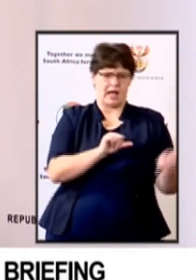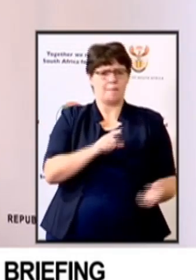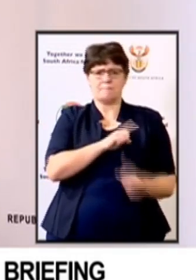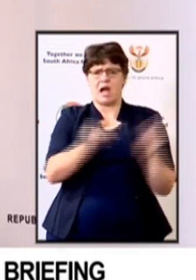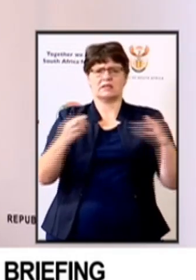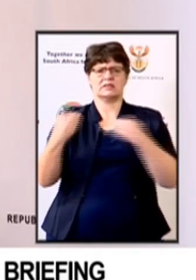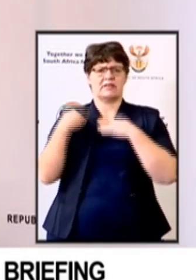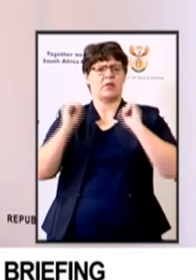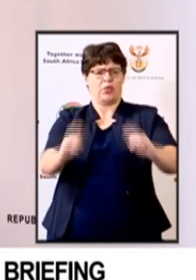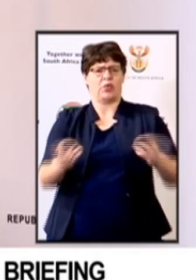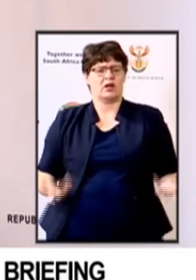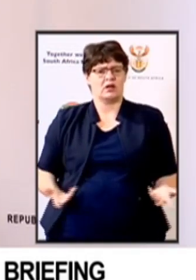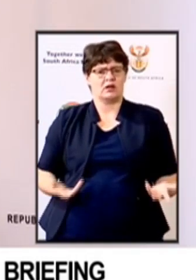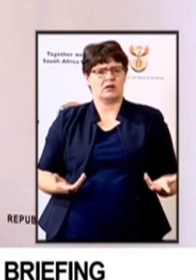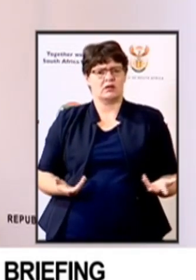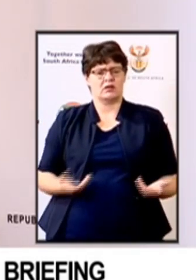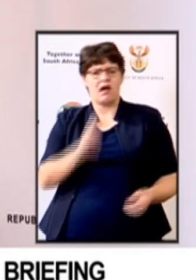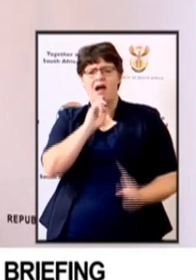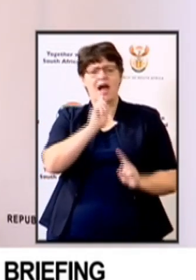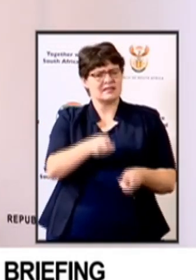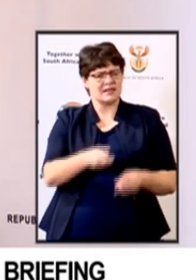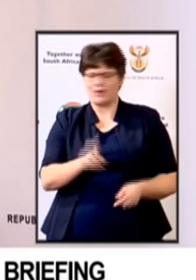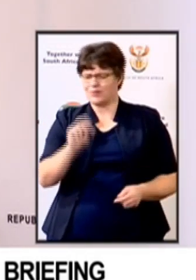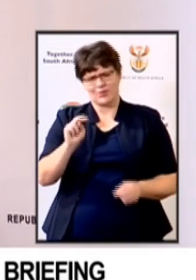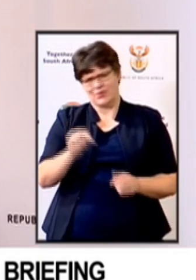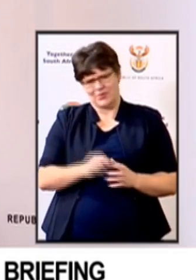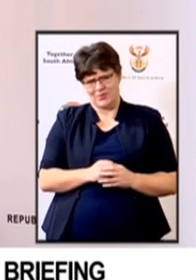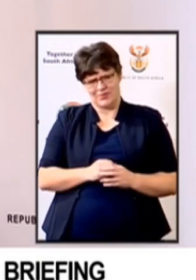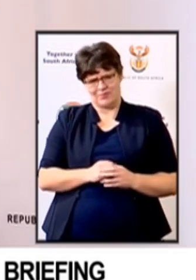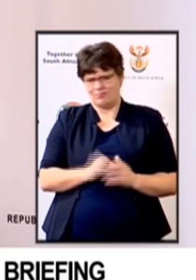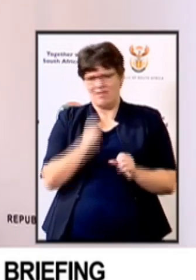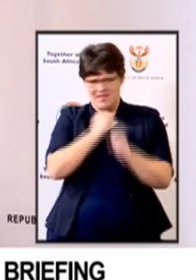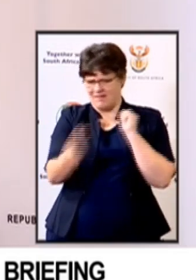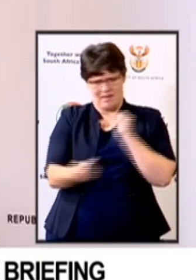do so? The answer is no. It won't happen.